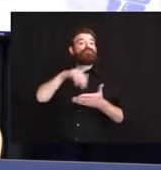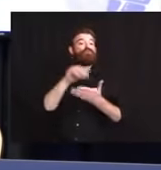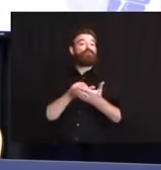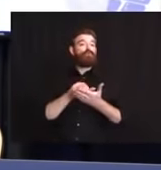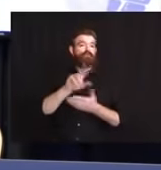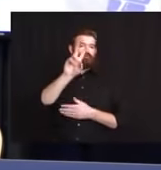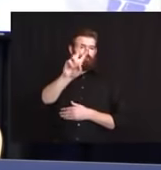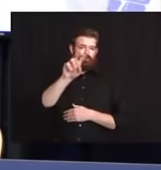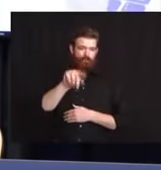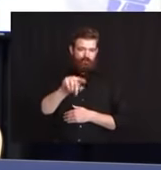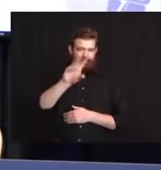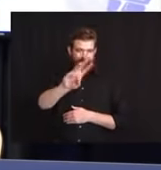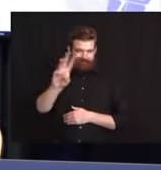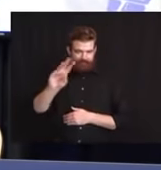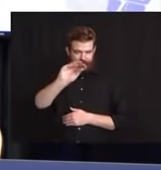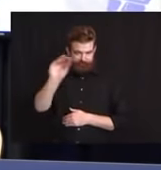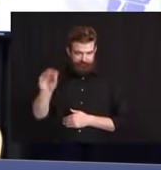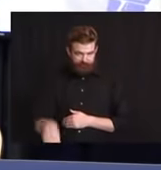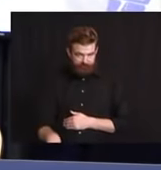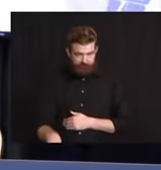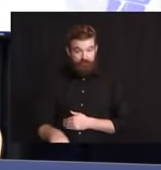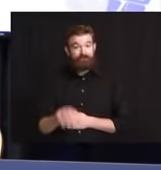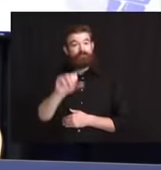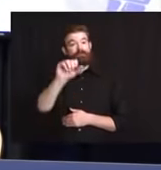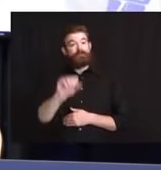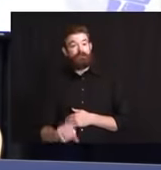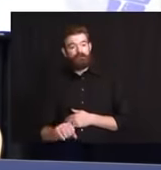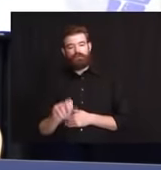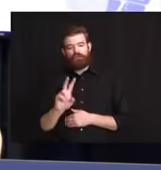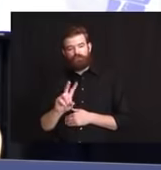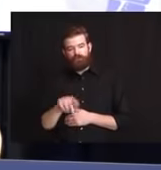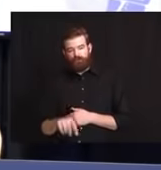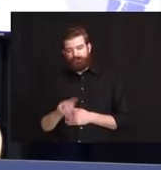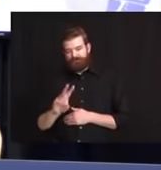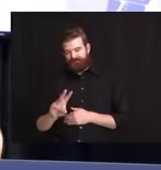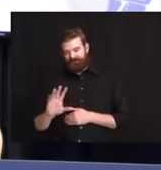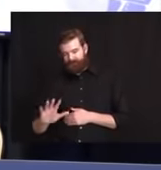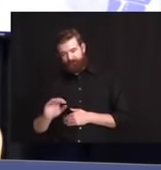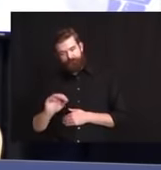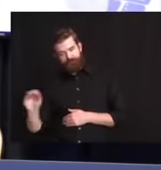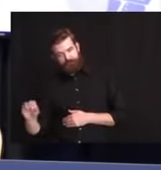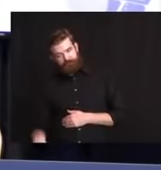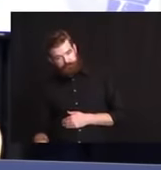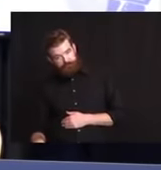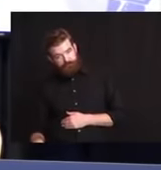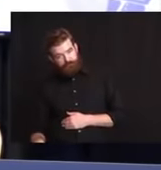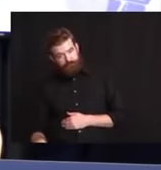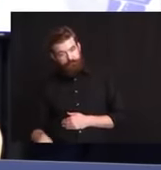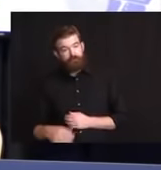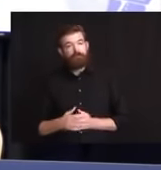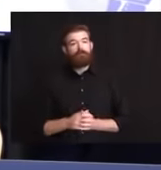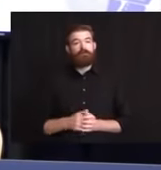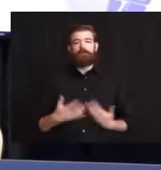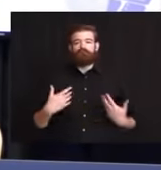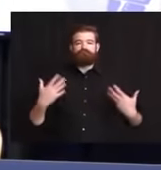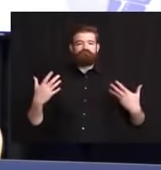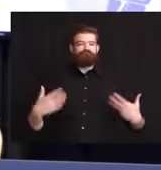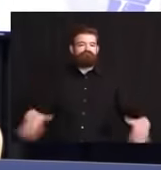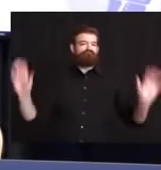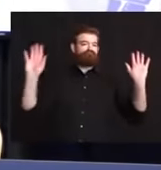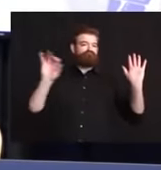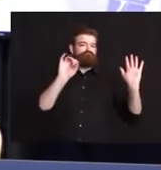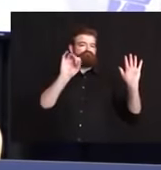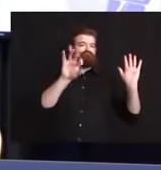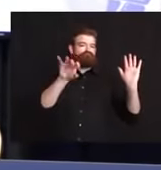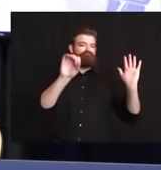2.66%, and the southern part of New Jersey 2.65%. That concludes my daily update. Stay safe and